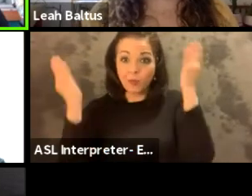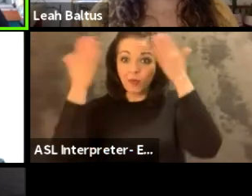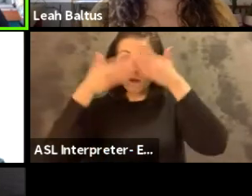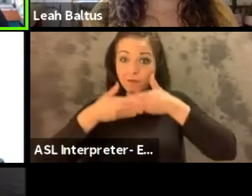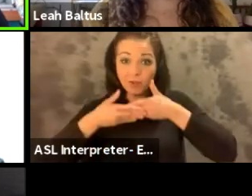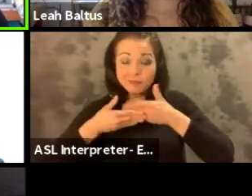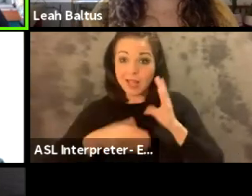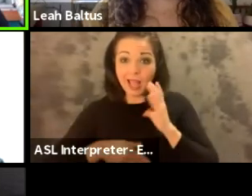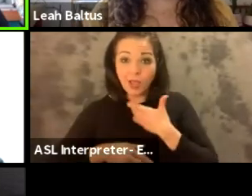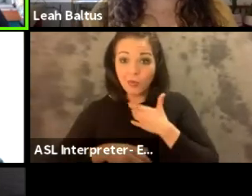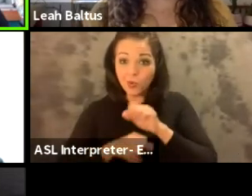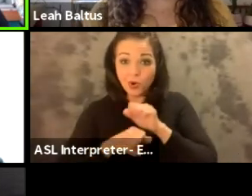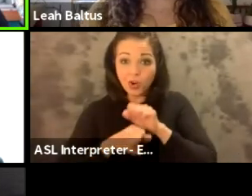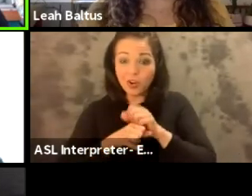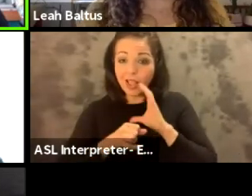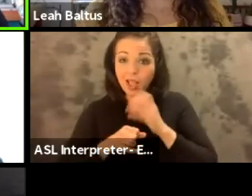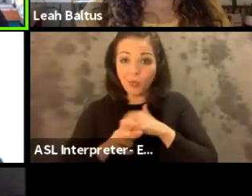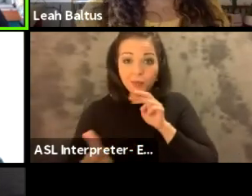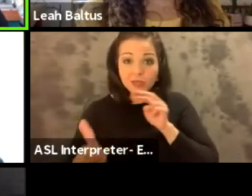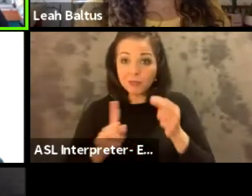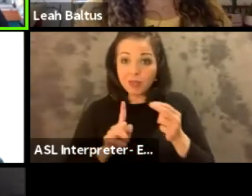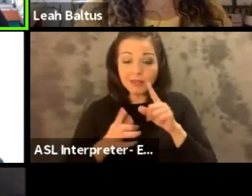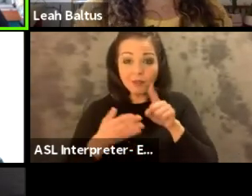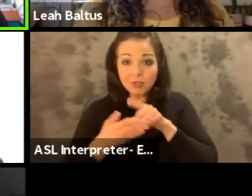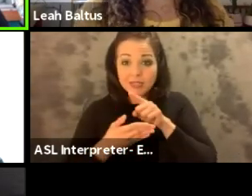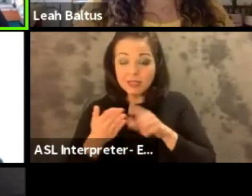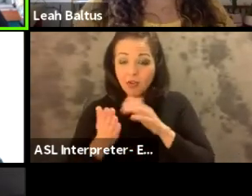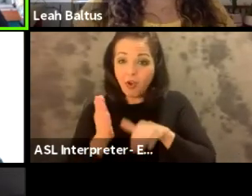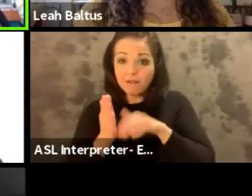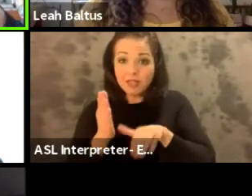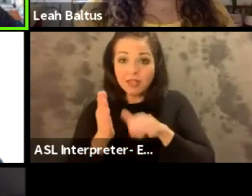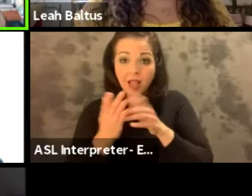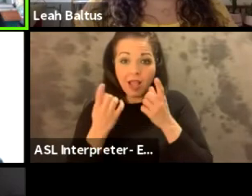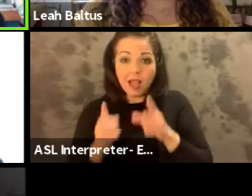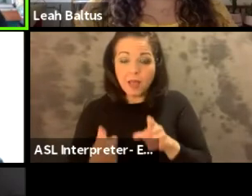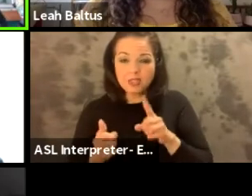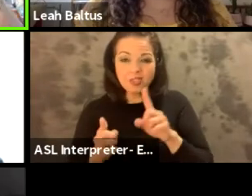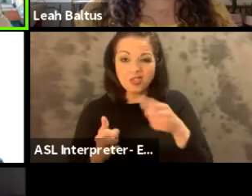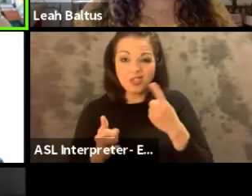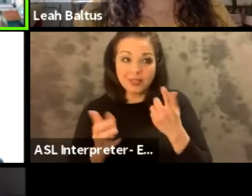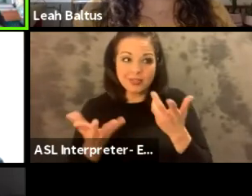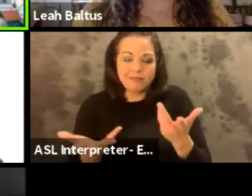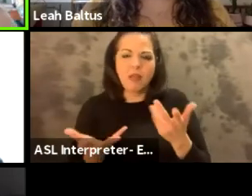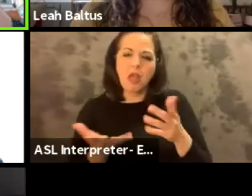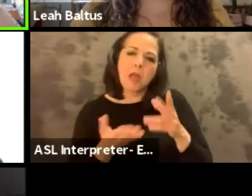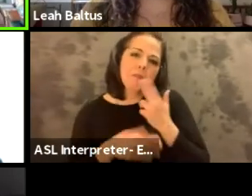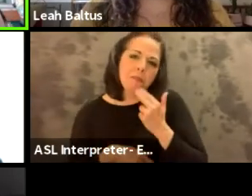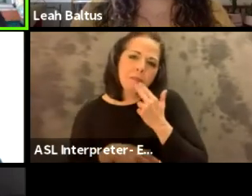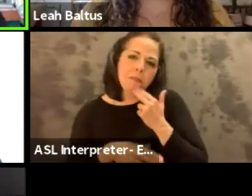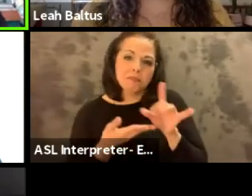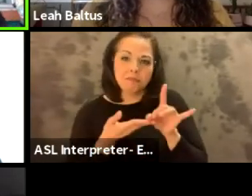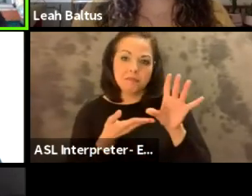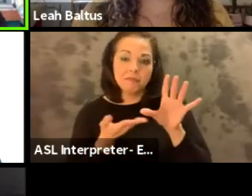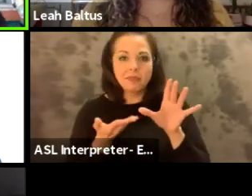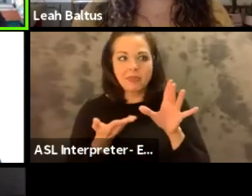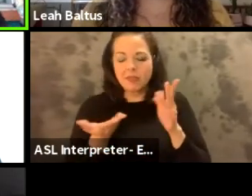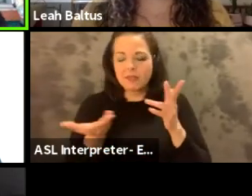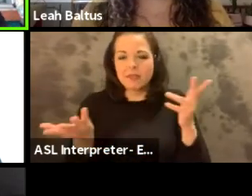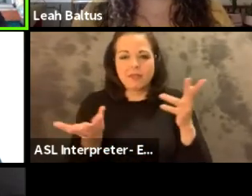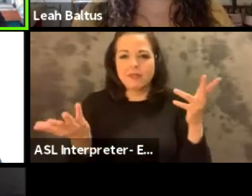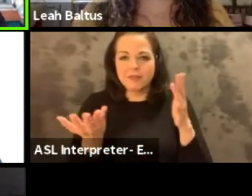our work and our perspective and our critiques are often just, oh, that's cute, you know, relegated to,